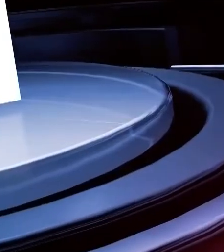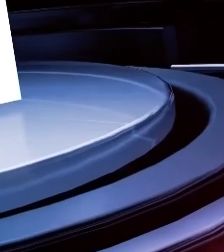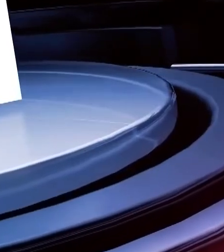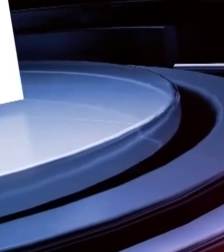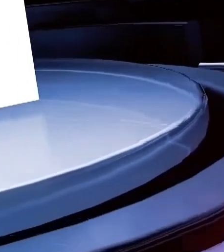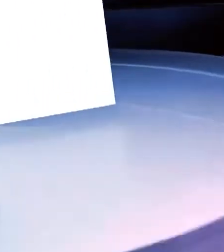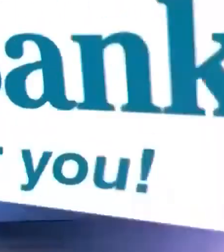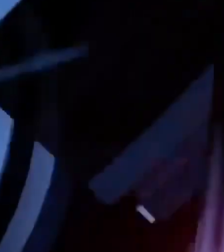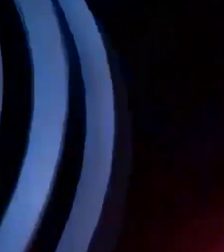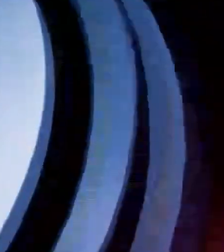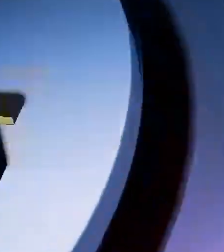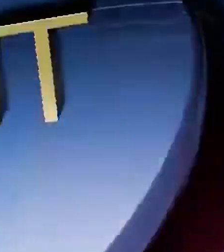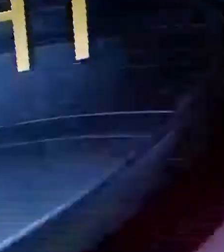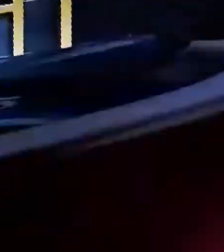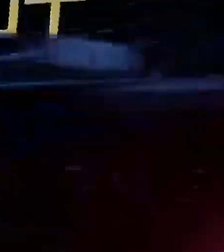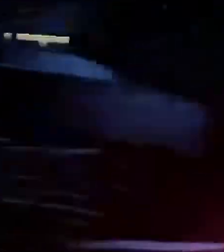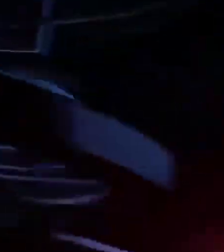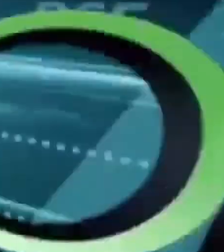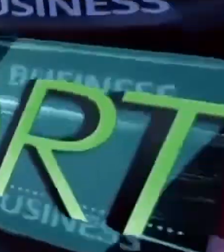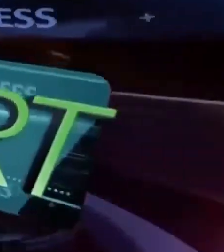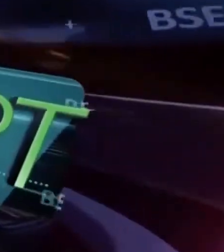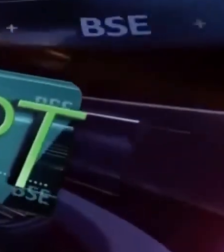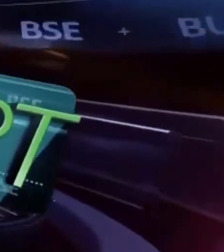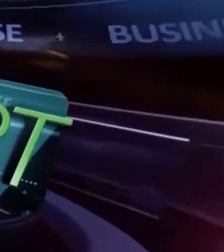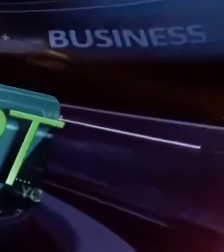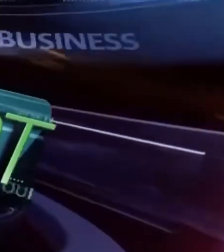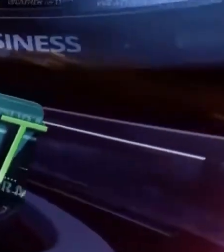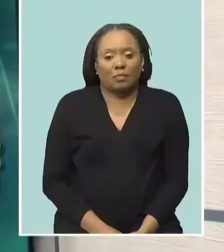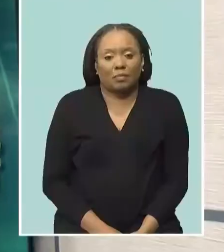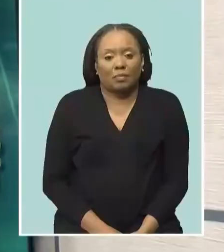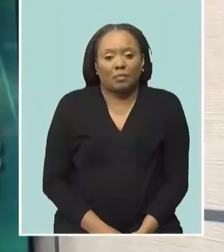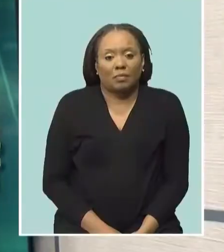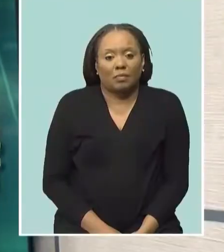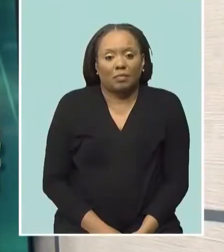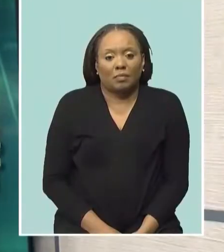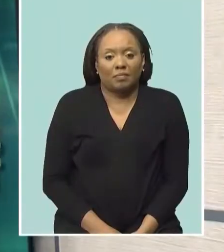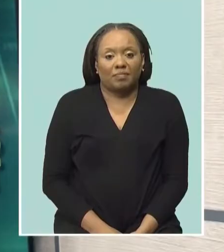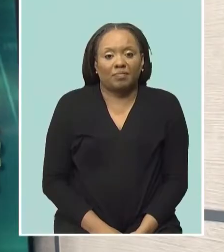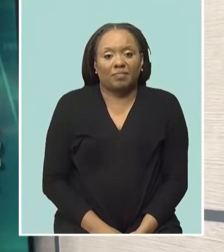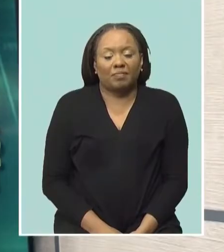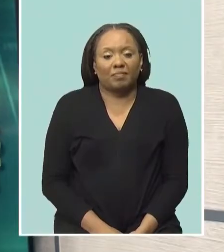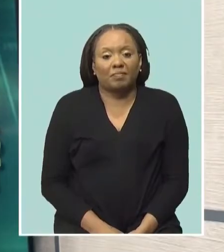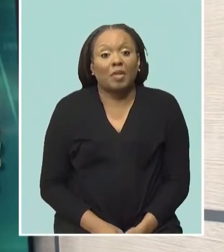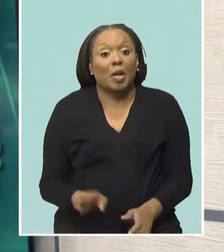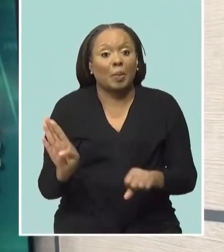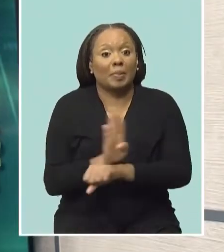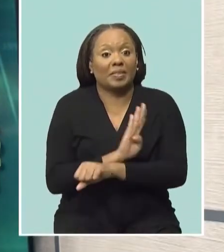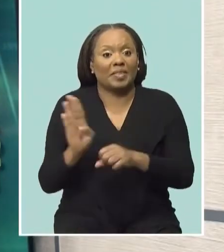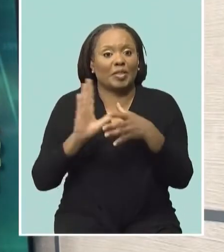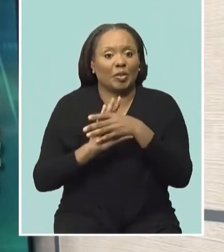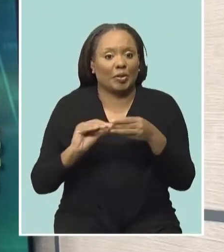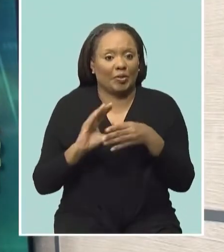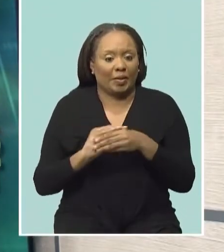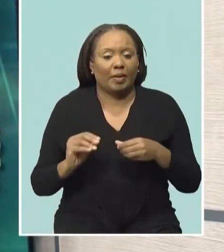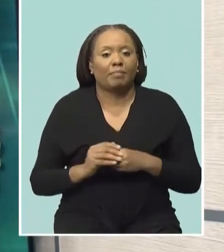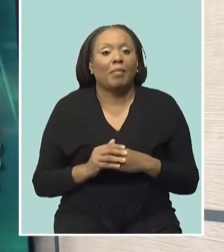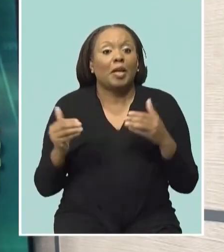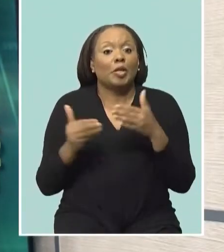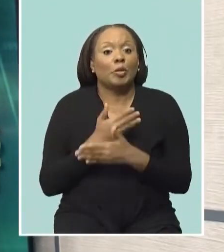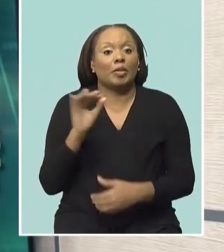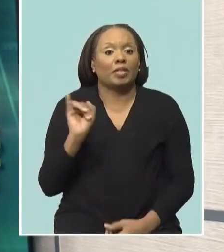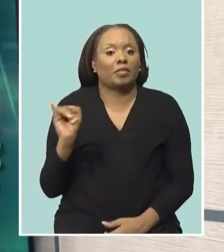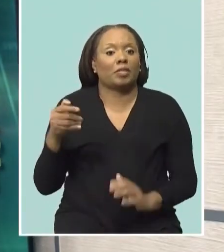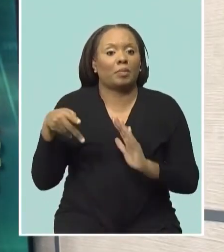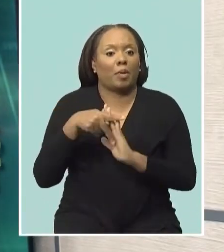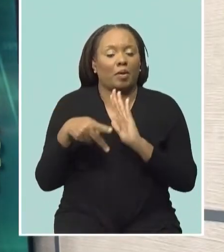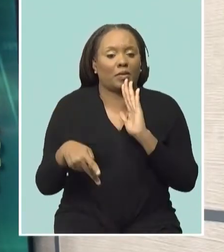We're the one for you. In business tonight, a new insurance policy has been rolled